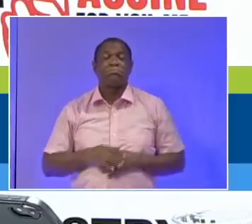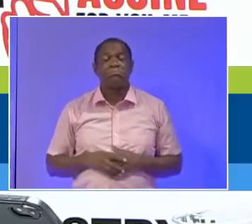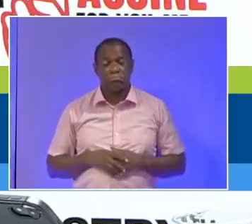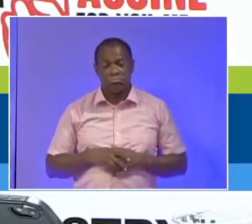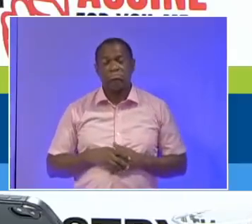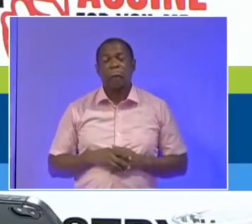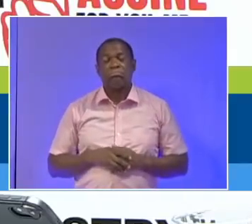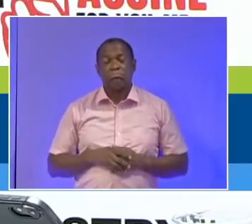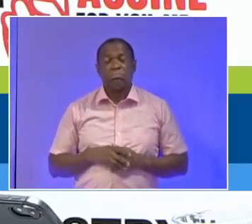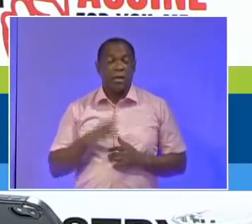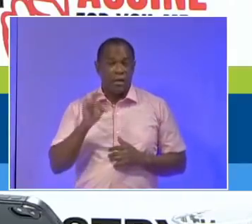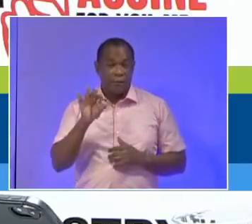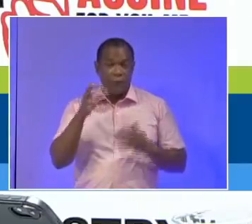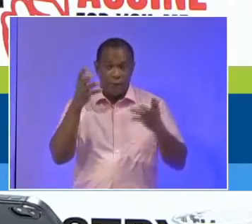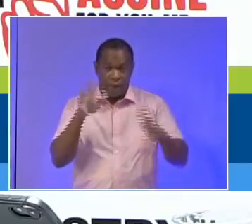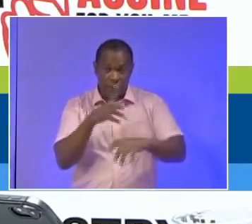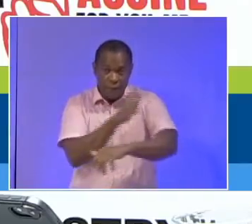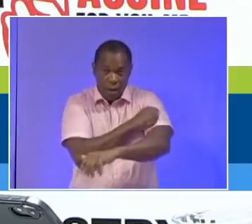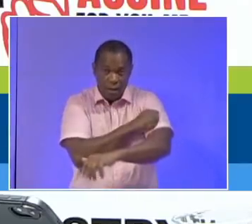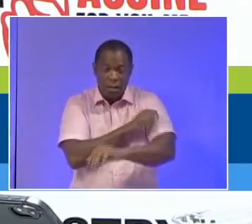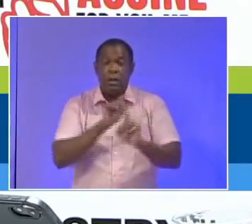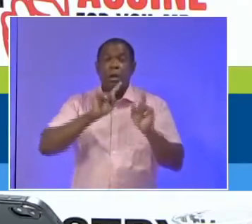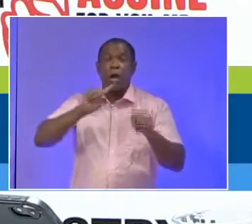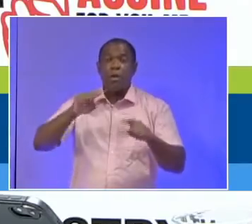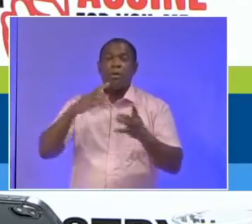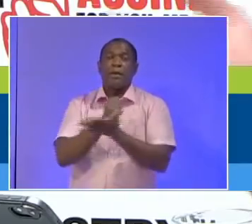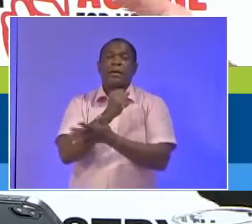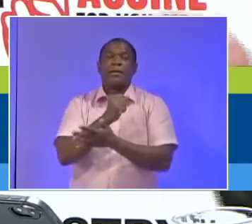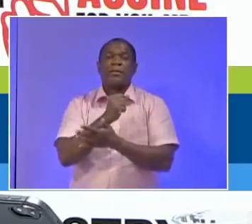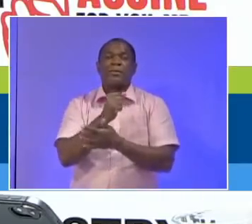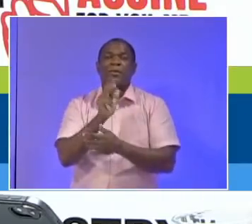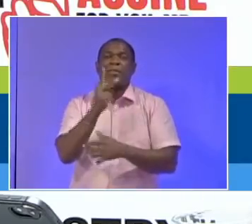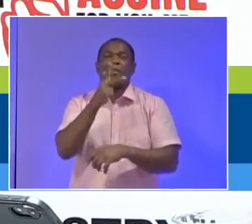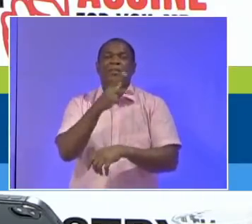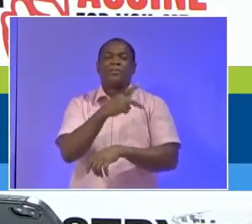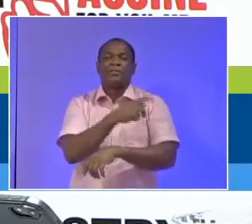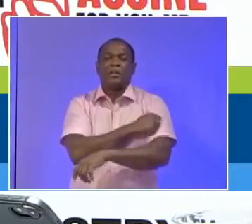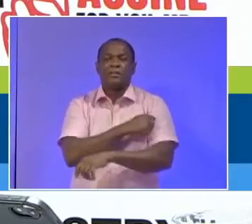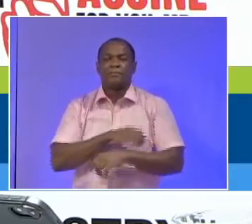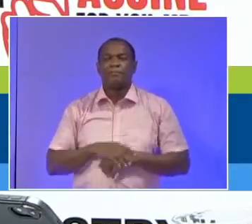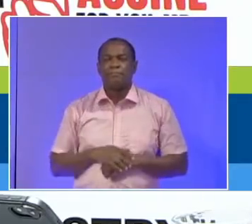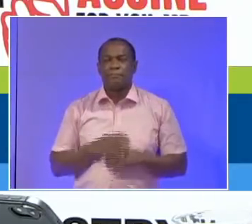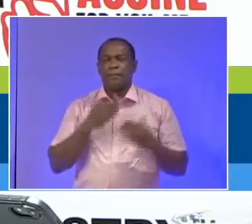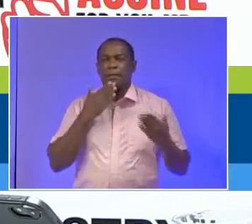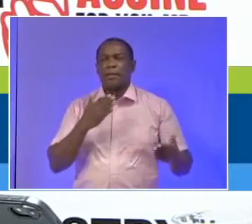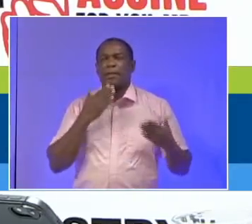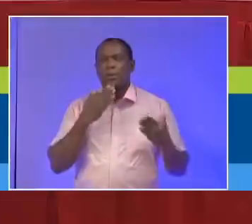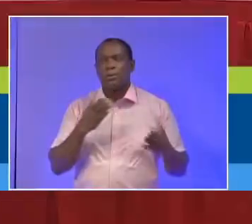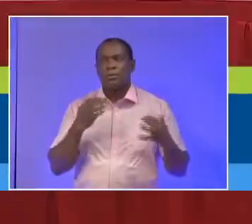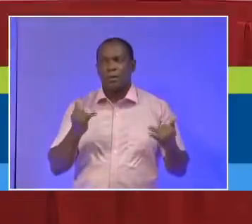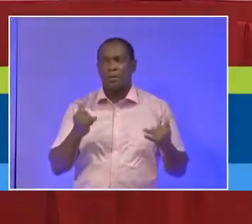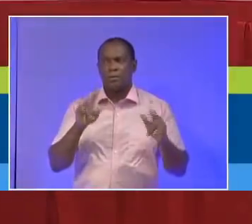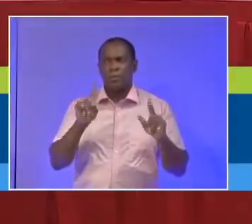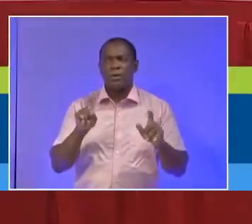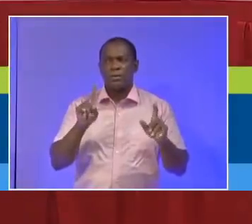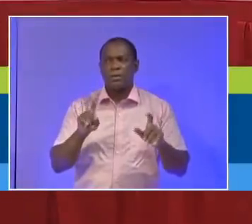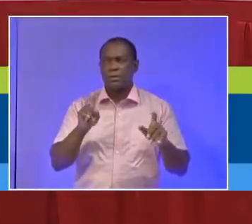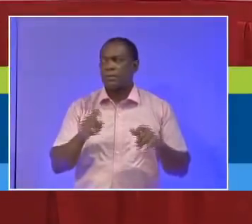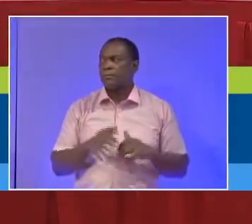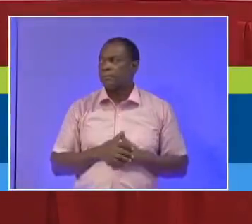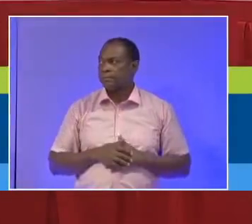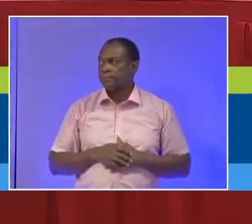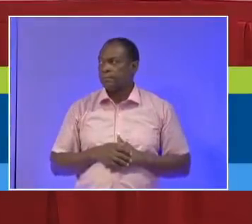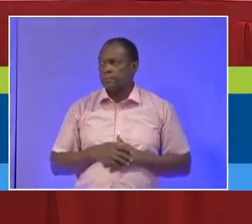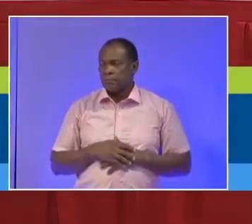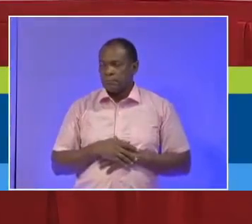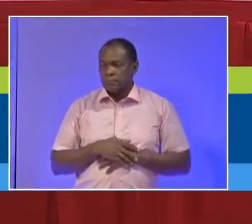boosted. So Al, those are my messages this morning, and I thank you for the opportunity, and we can now go on to questions and answers. Thank you, Minister.